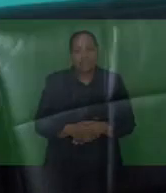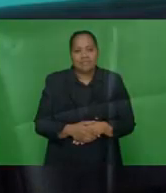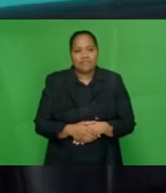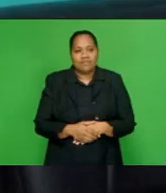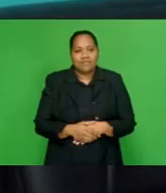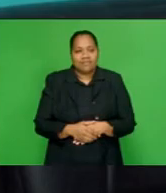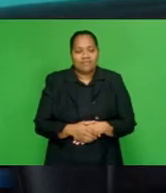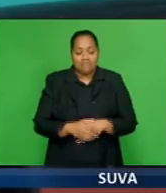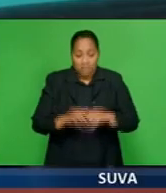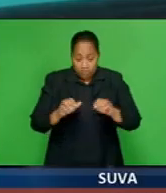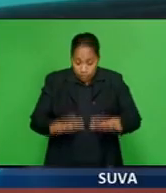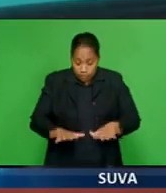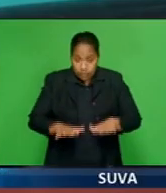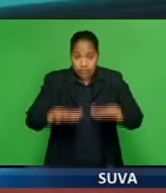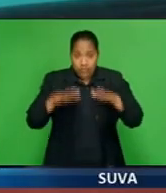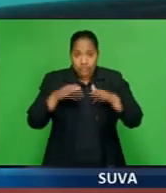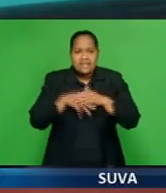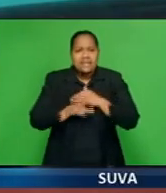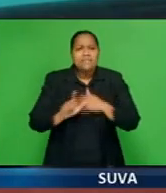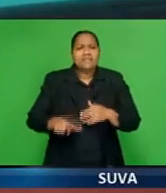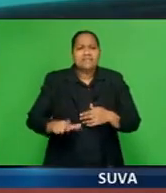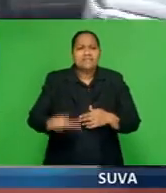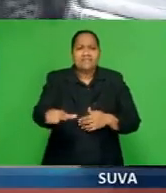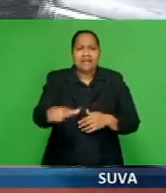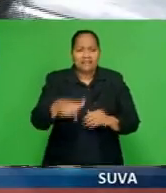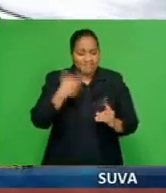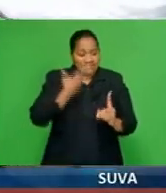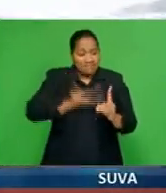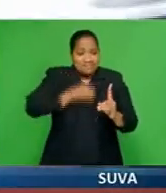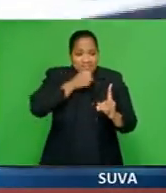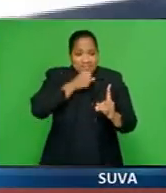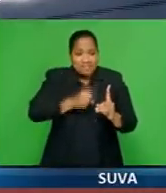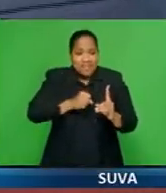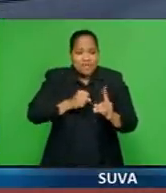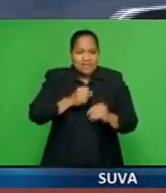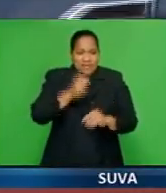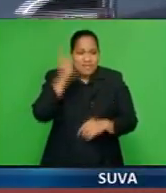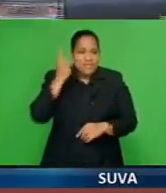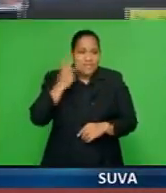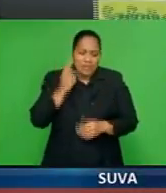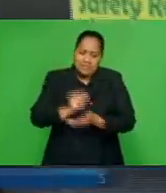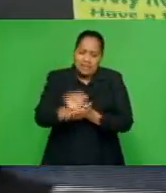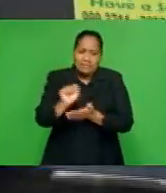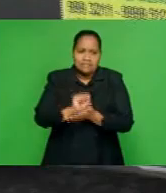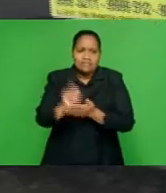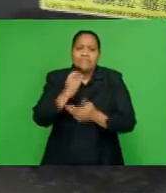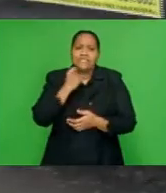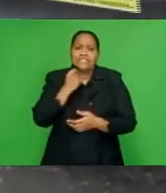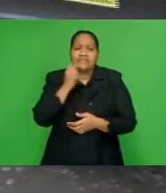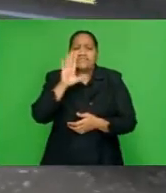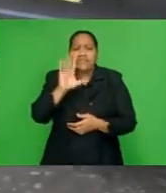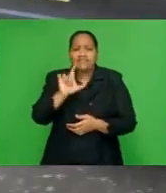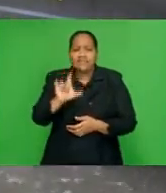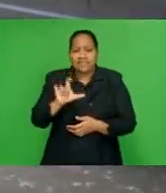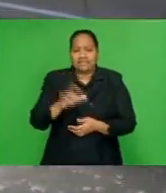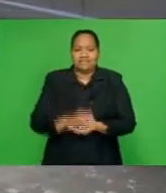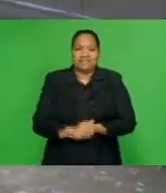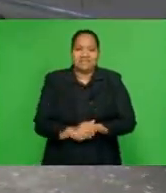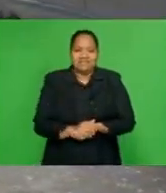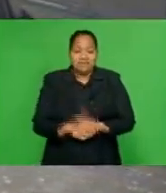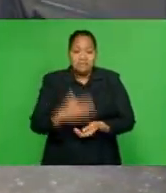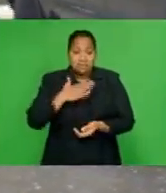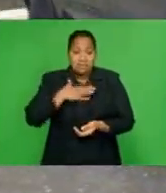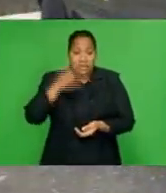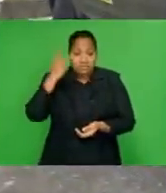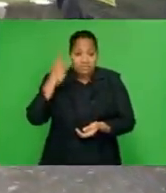Growing up from Walimbasonga in Lambasa, Muhammad Abid's parents sells bean for 5 cents in order to make a living. My parents